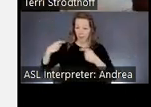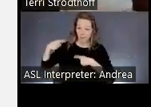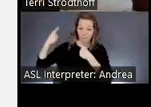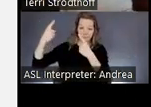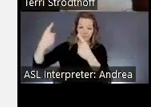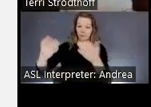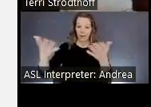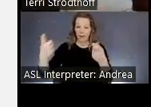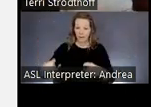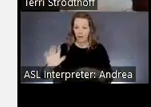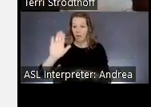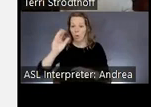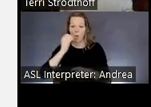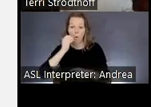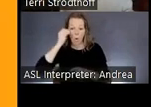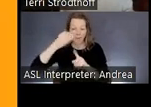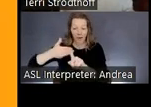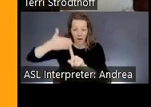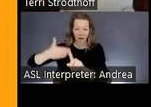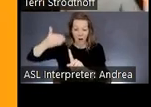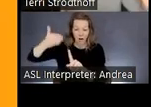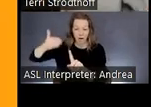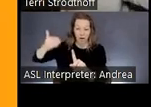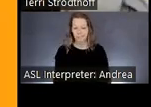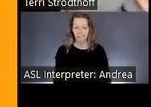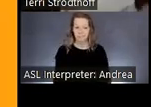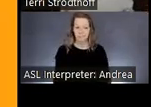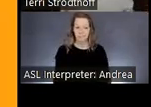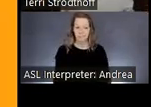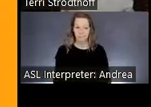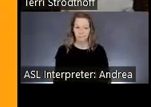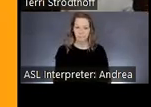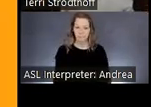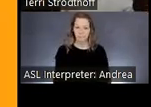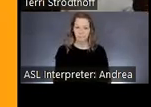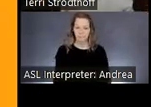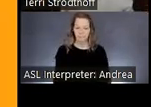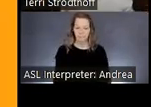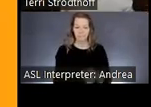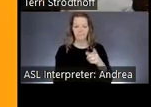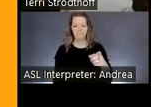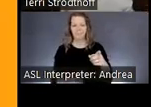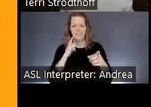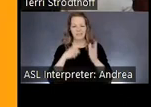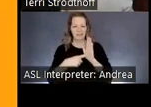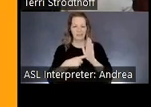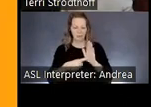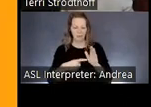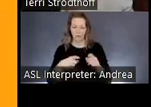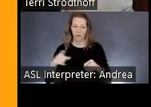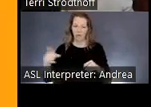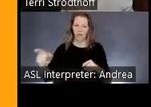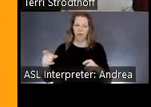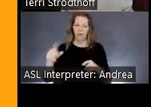happened in the home, but all the different ways to understand. The Resma Medicum gives us an incredible understanding of